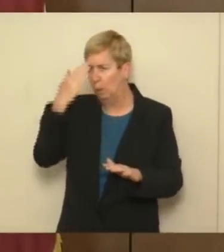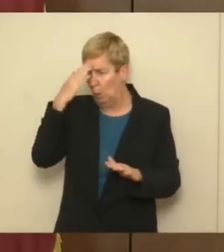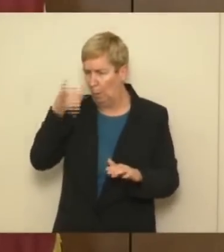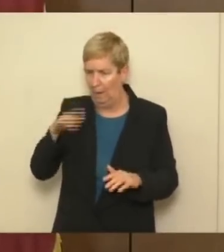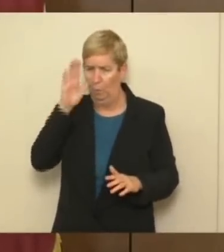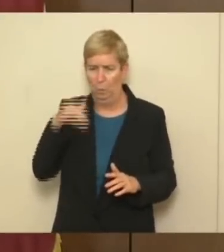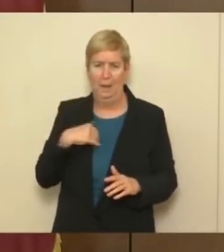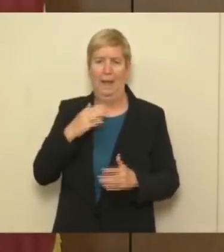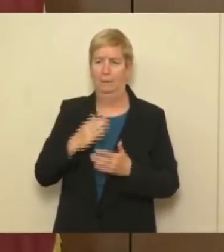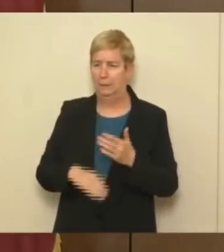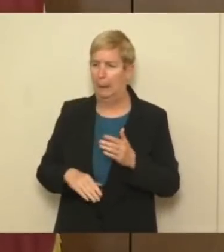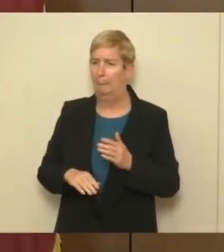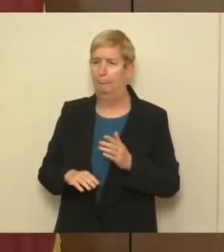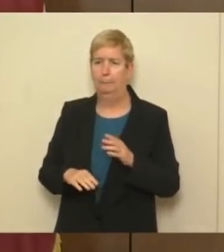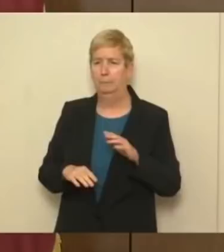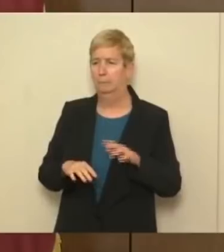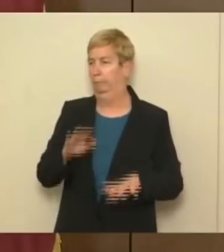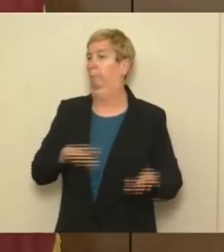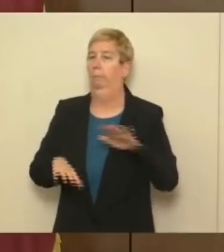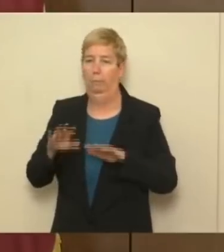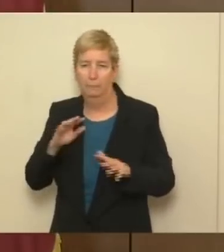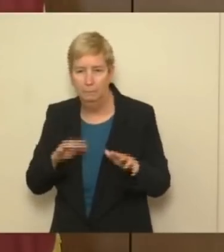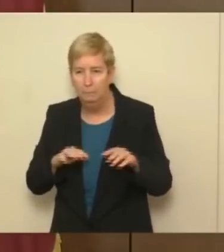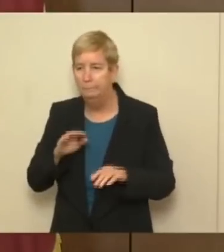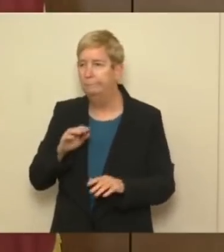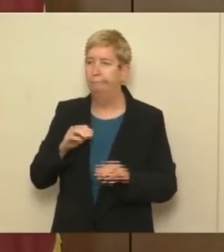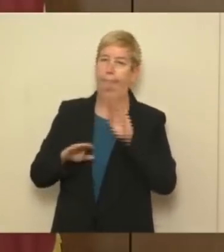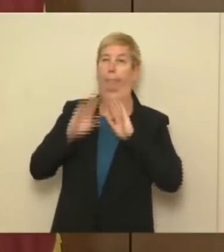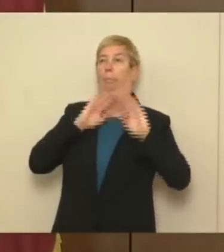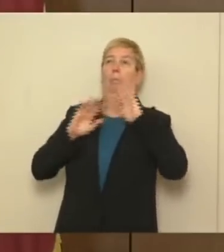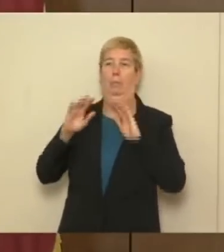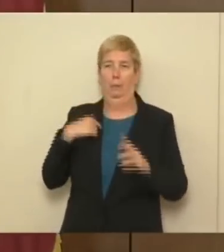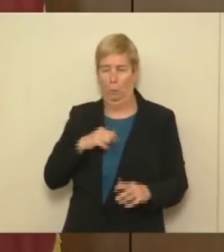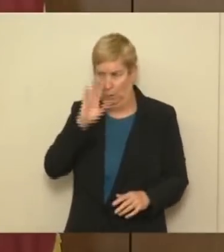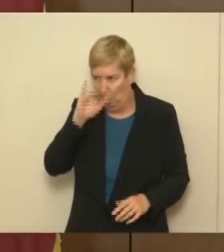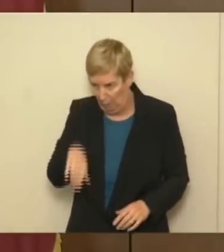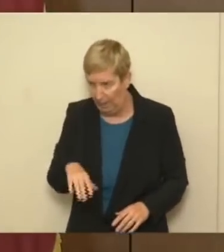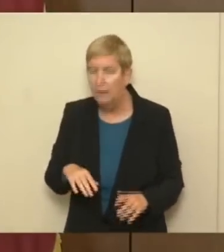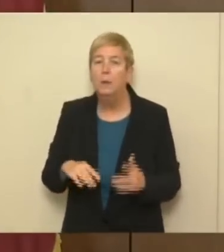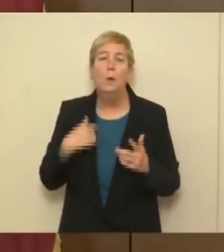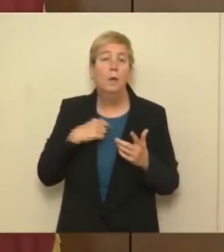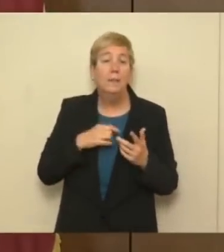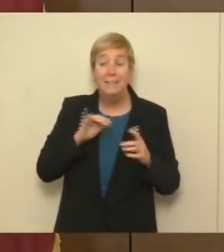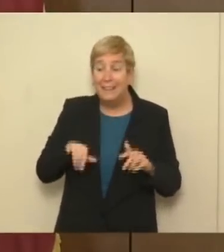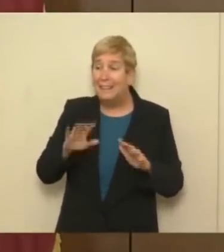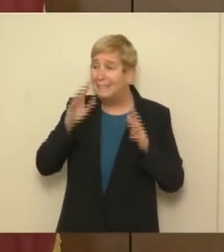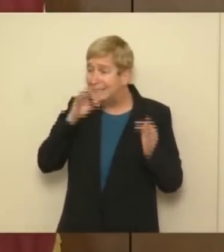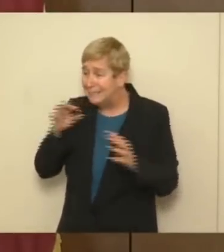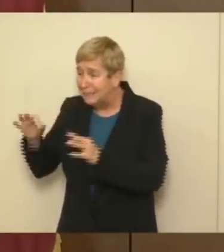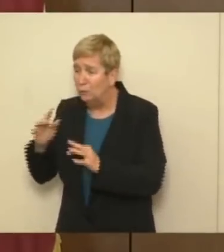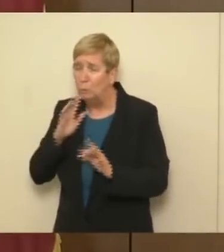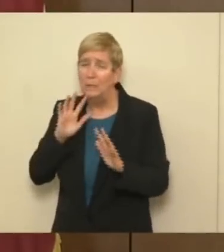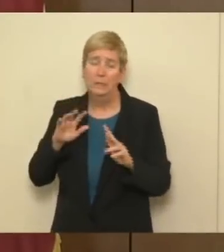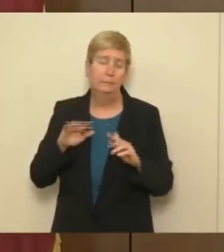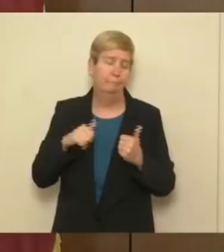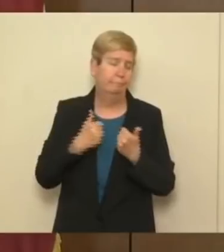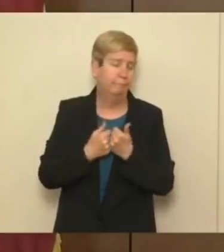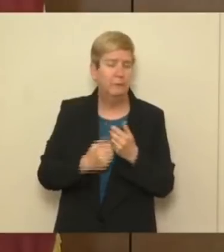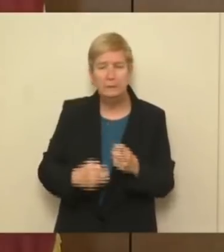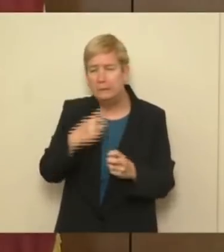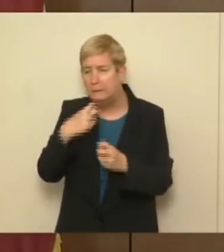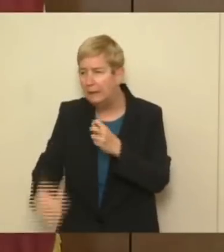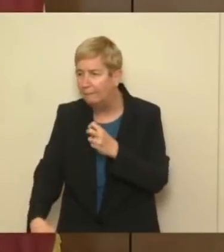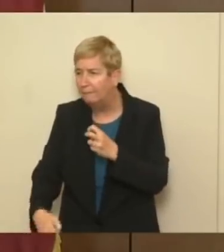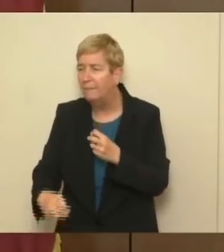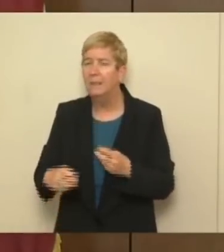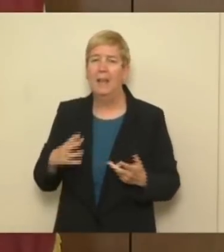want anyone to hear that. These are really tough decisions, and they are completely different than the operation that any of